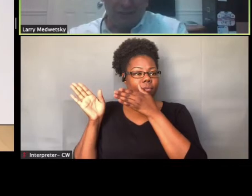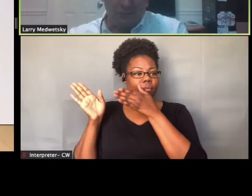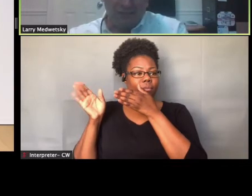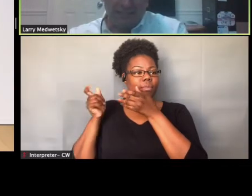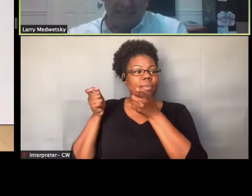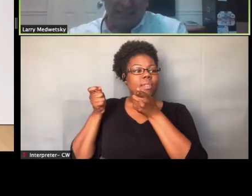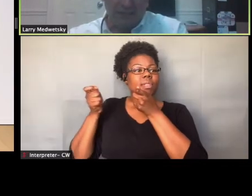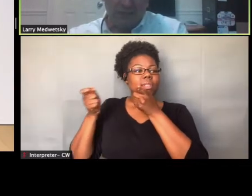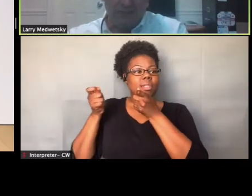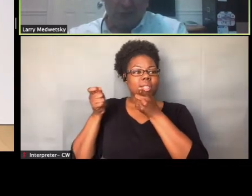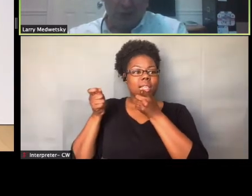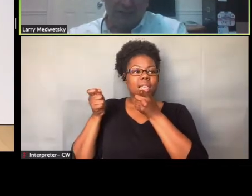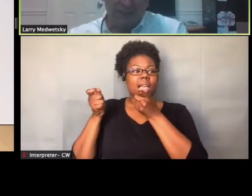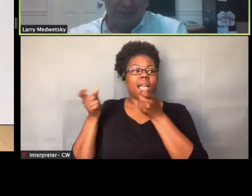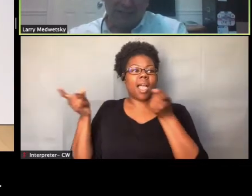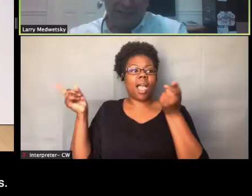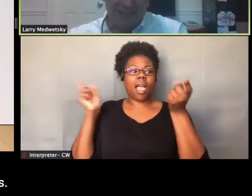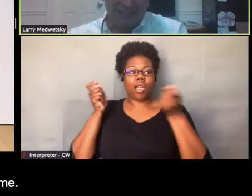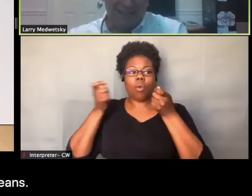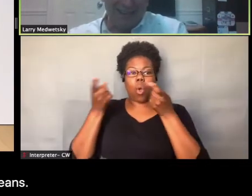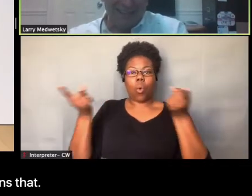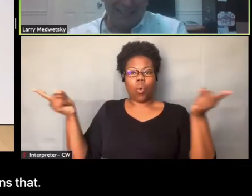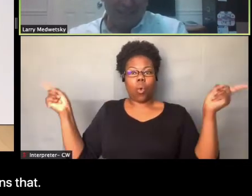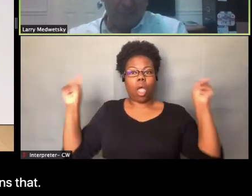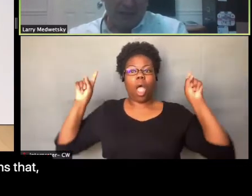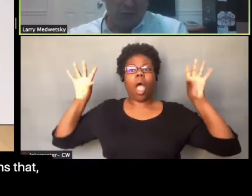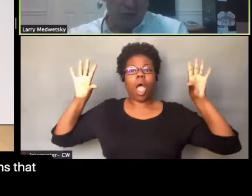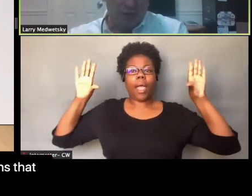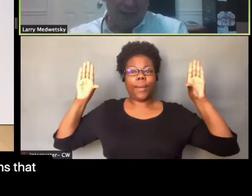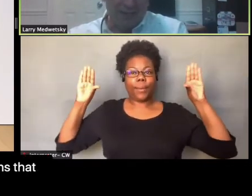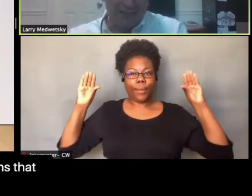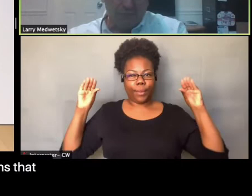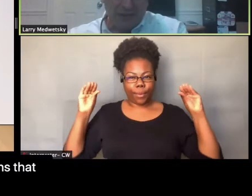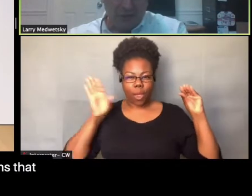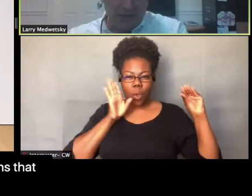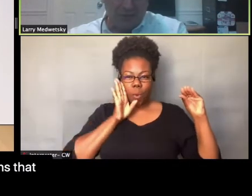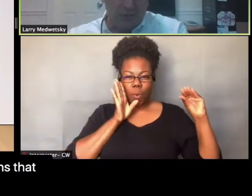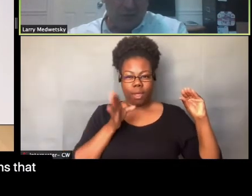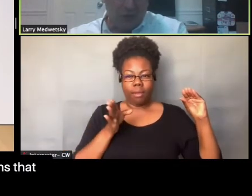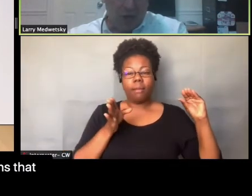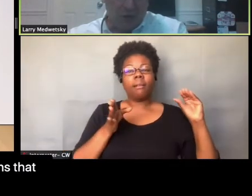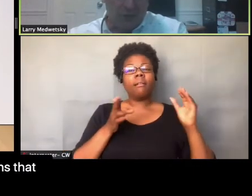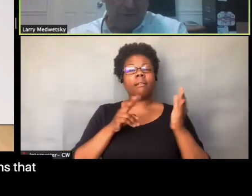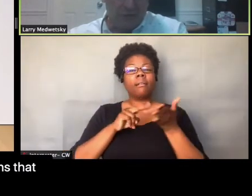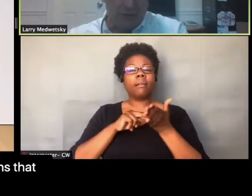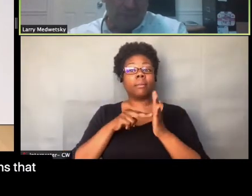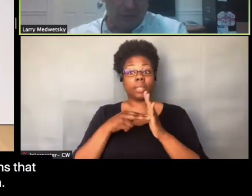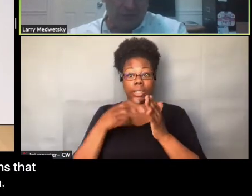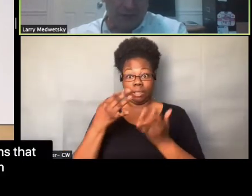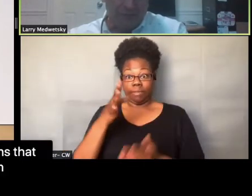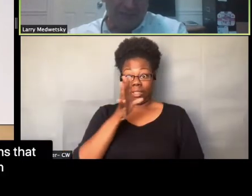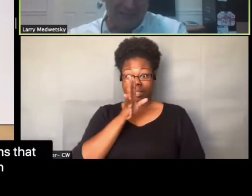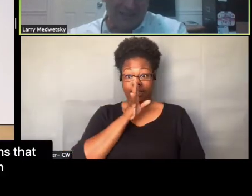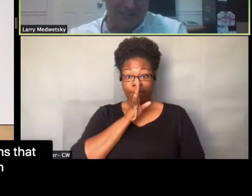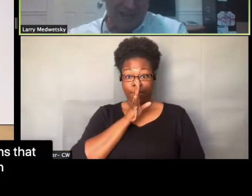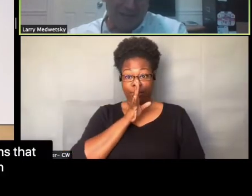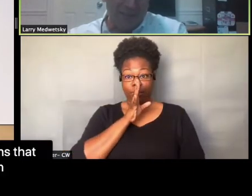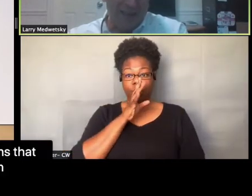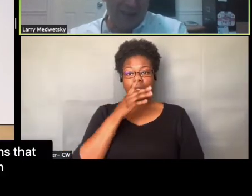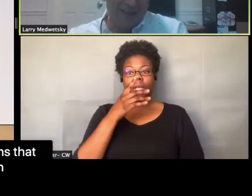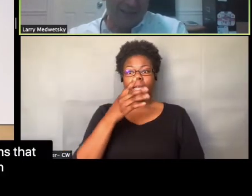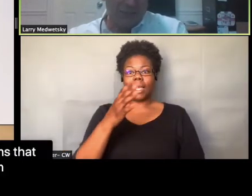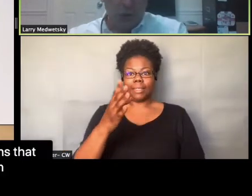it'll consider it. What it says here, front, it means that the speech is being directed to the talker, even though that person might be to the